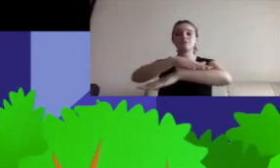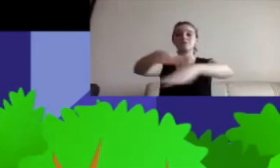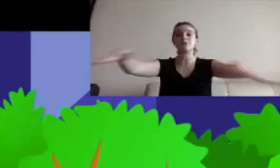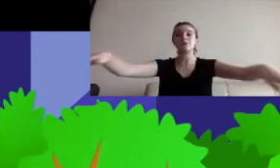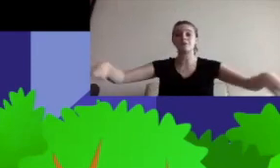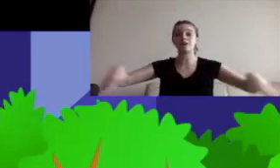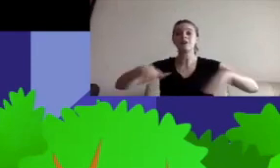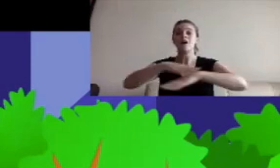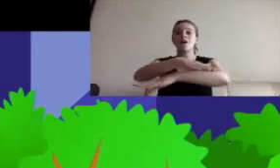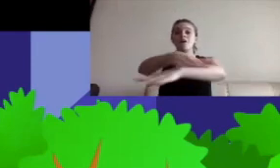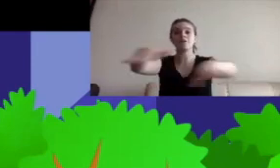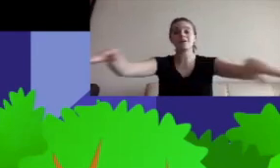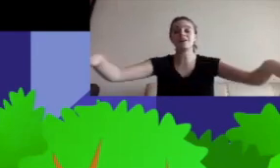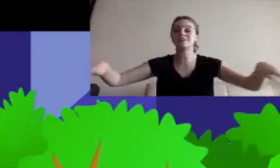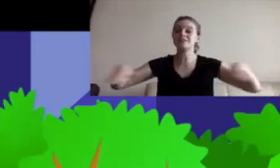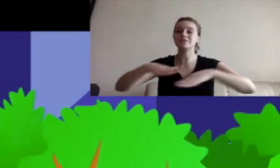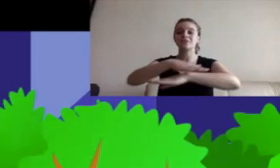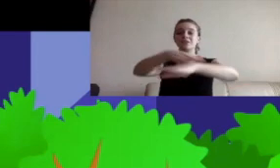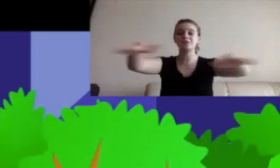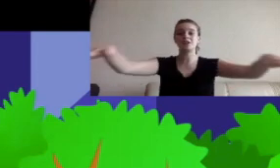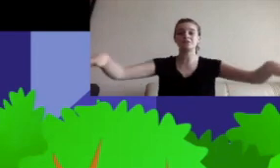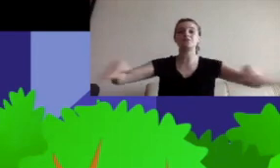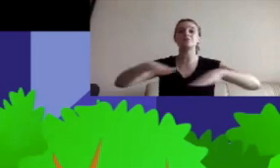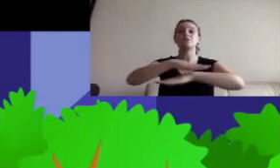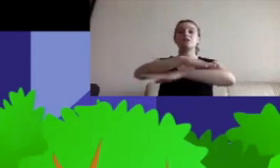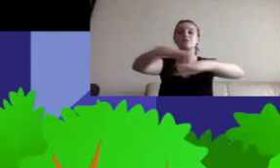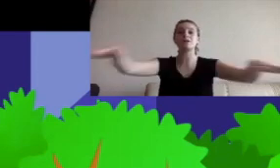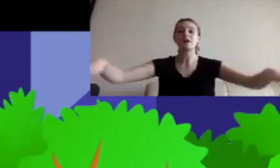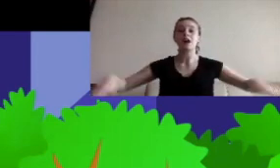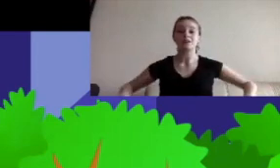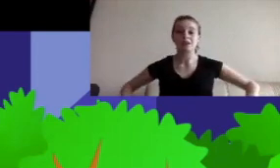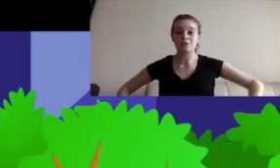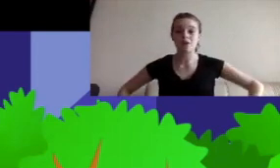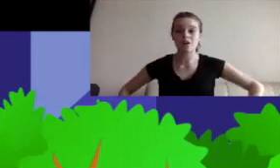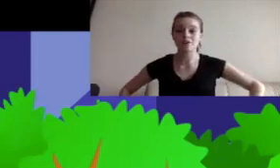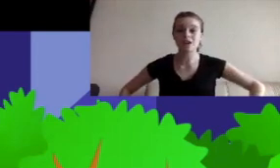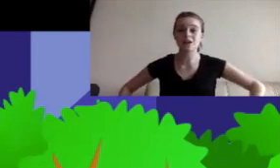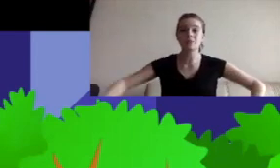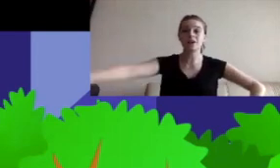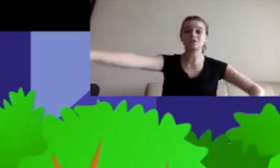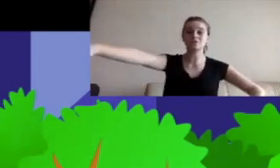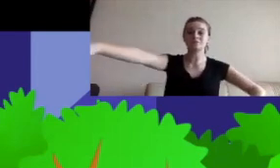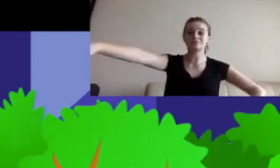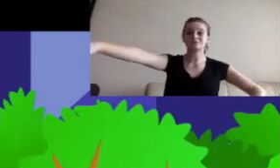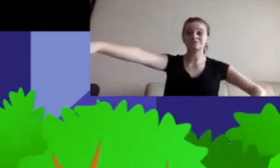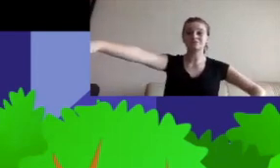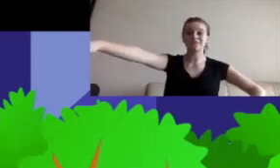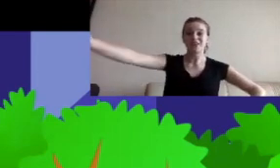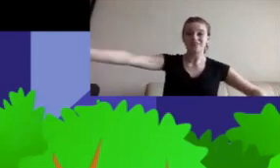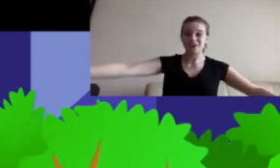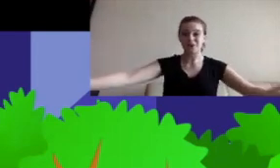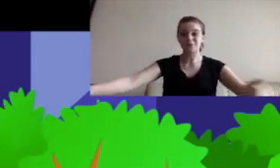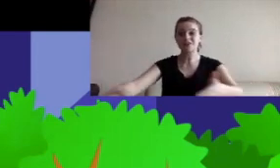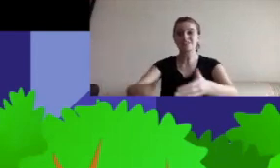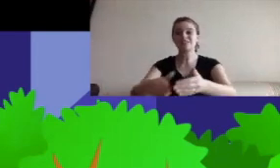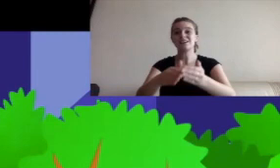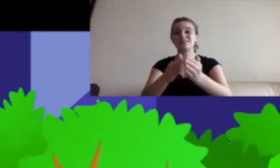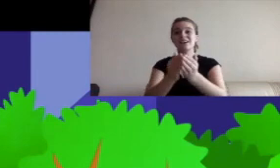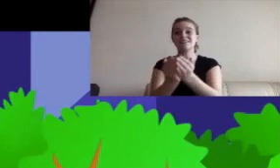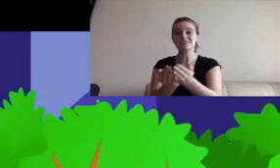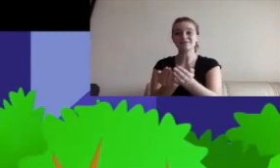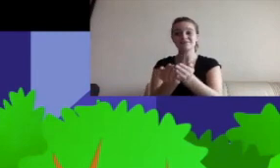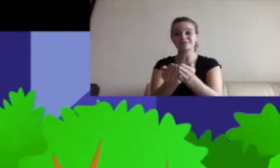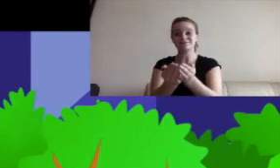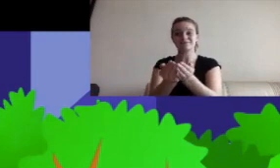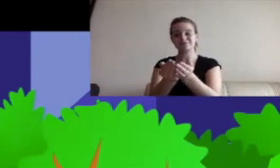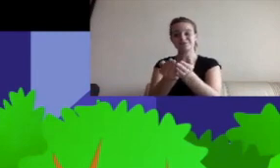was in and the tree was in the